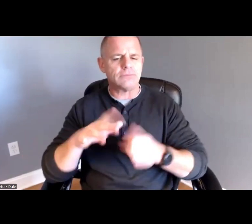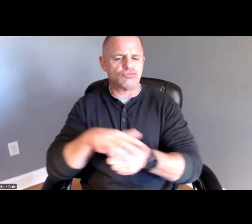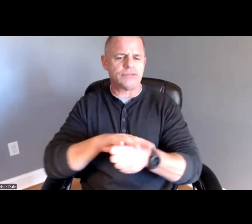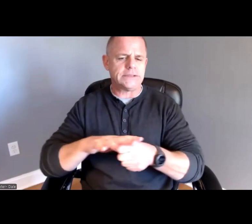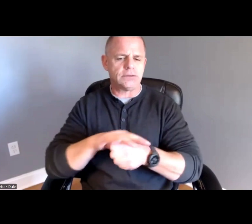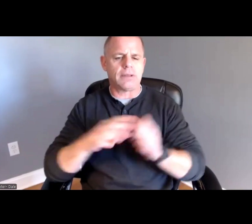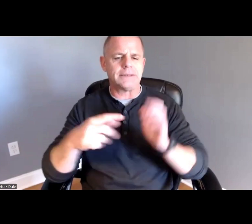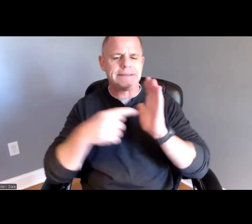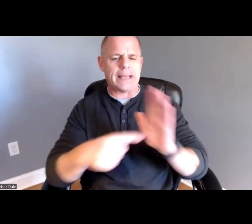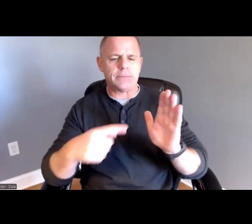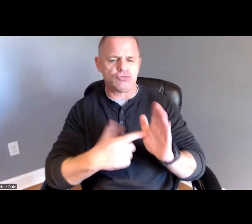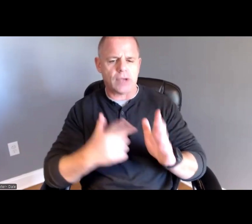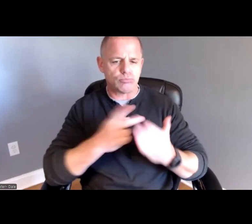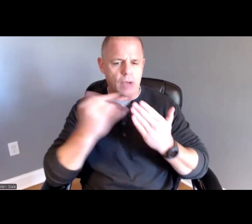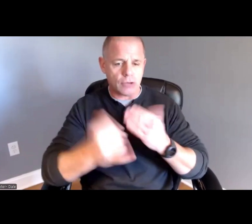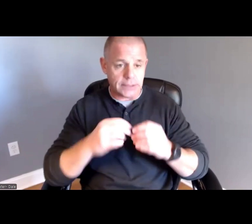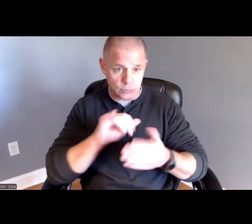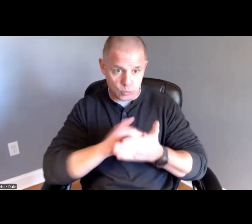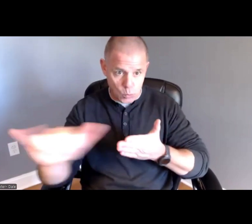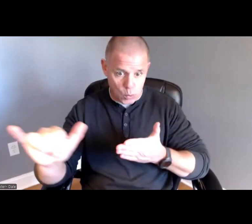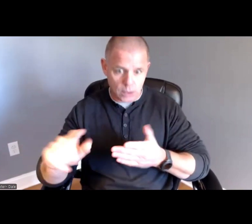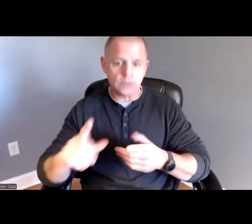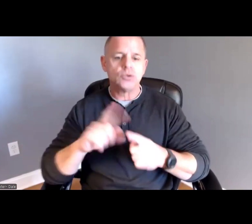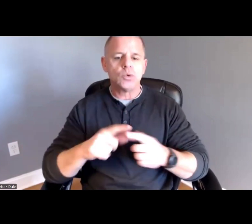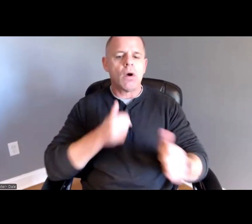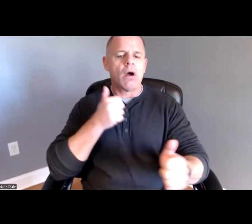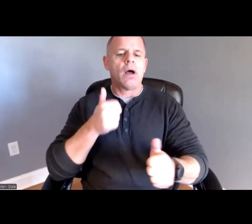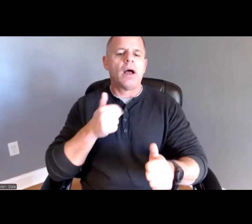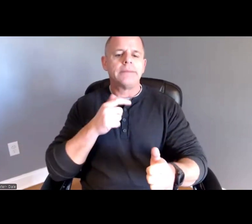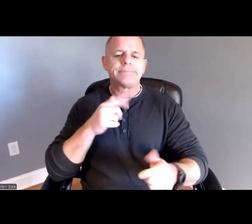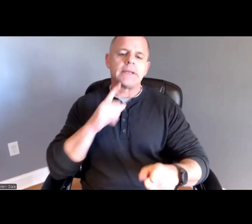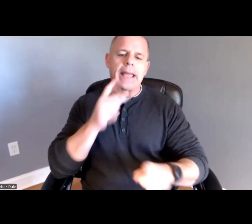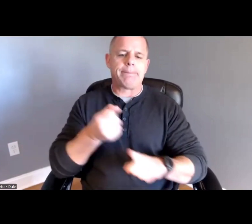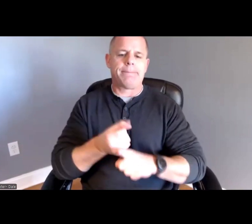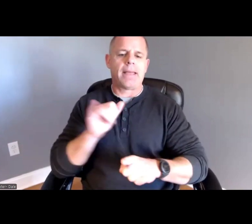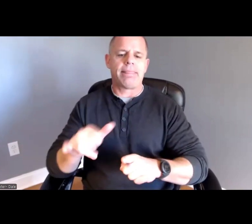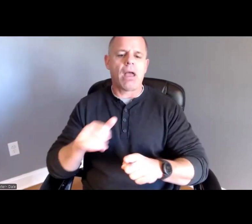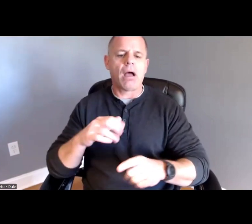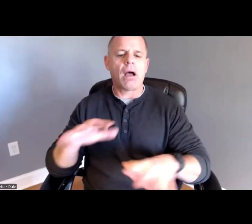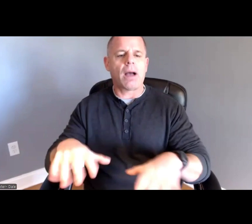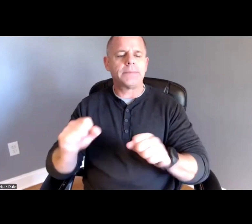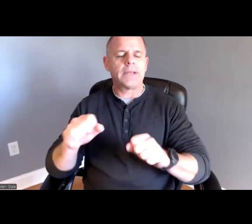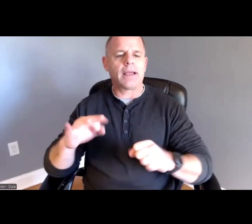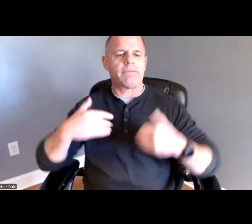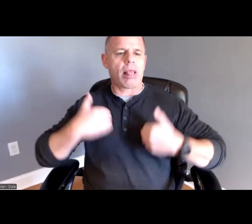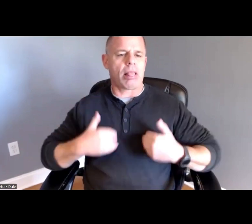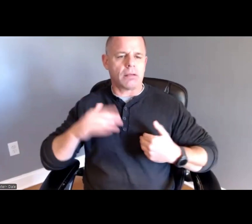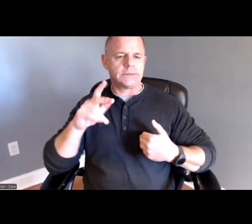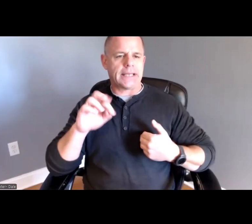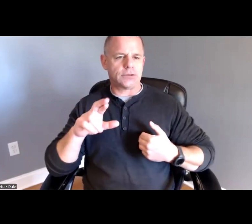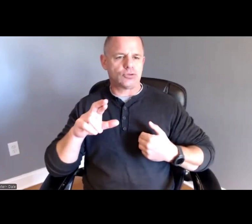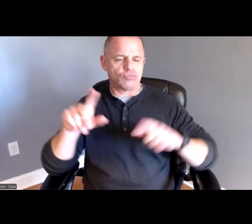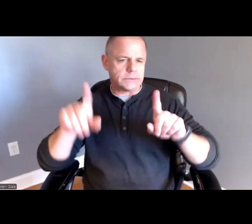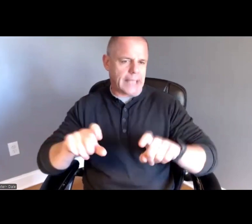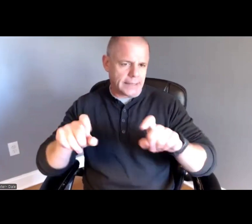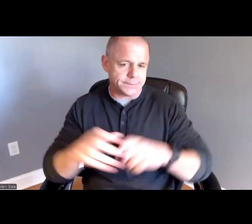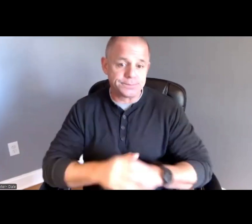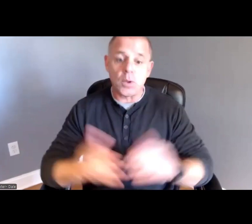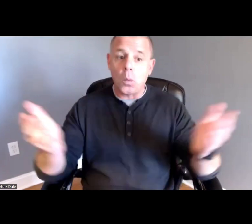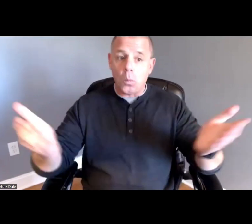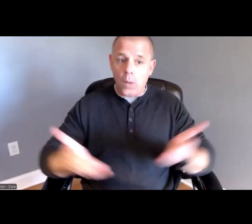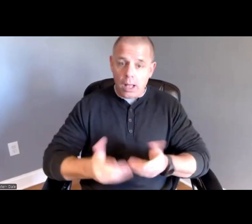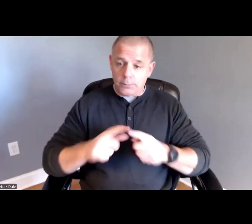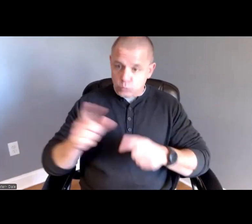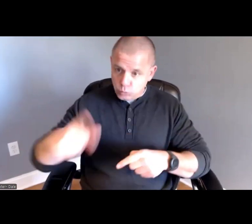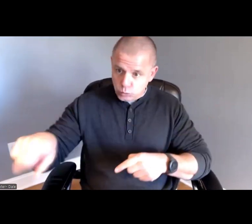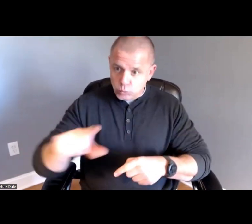York to impact the uptake of lung cancer screening. So welcome to all of our speakers and to you as our